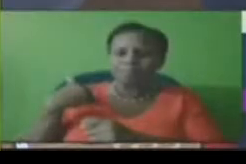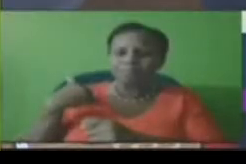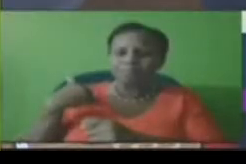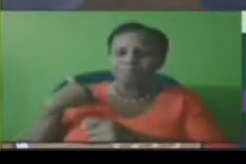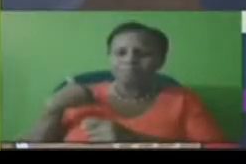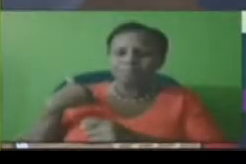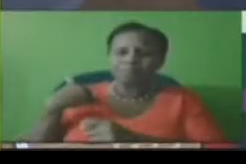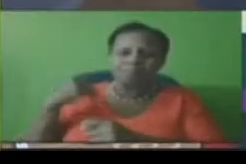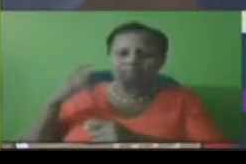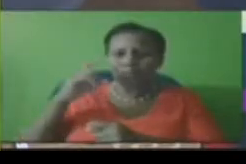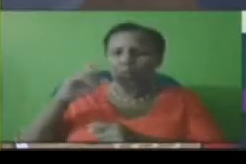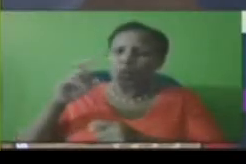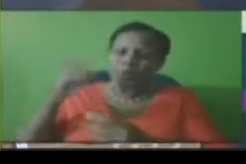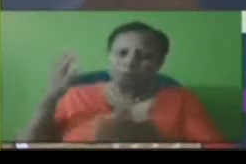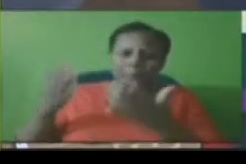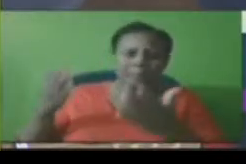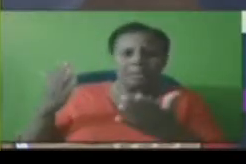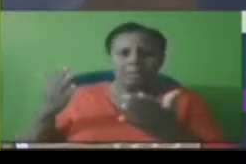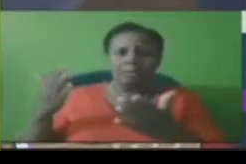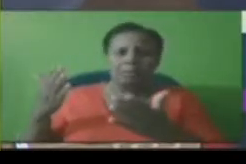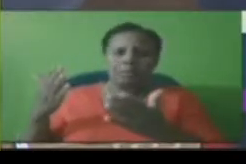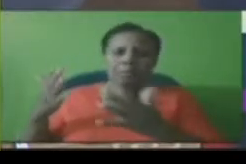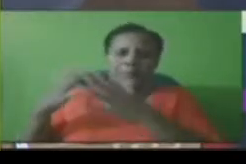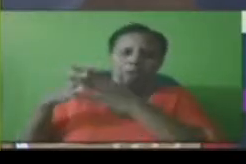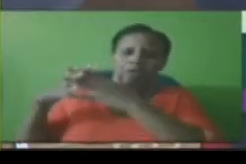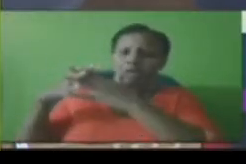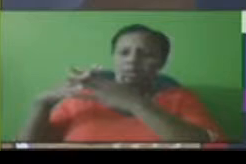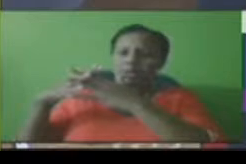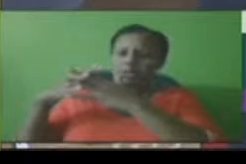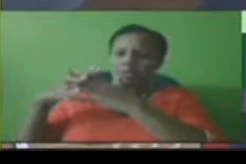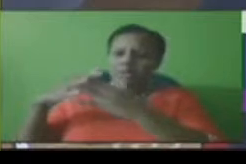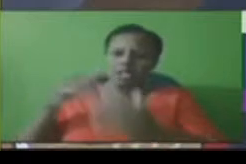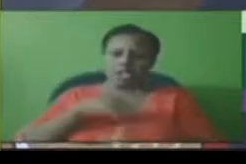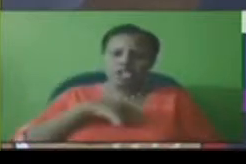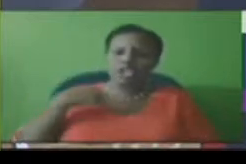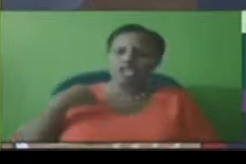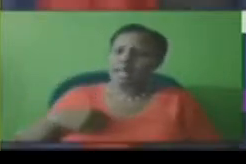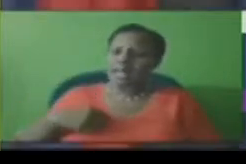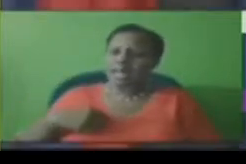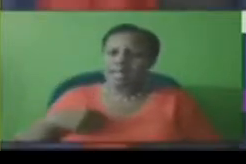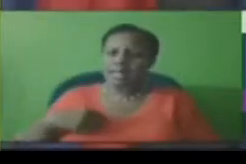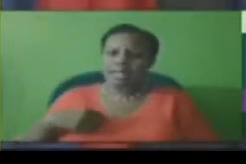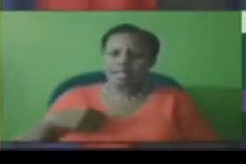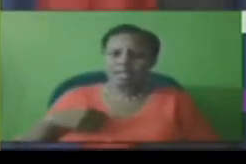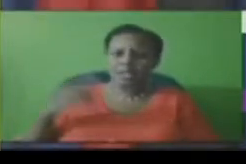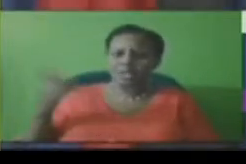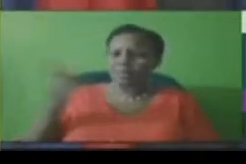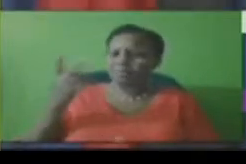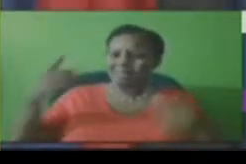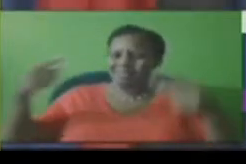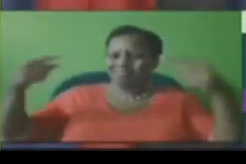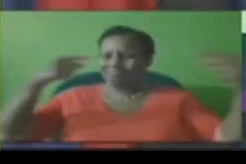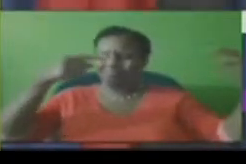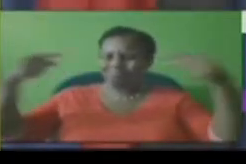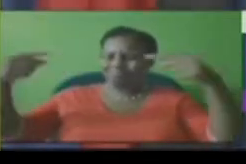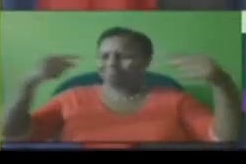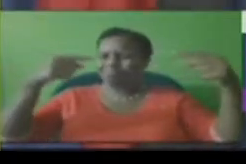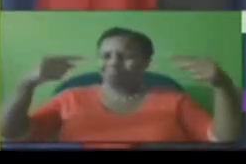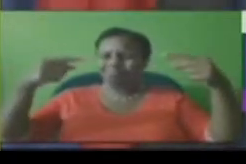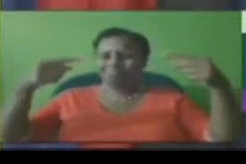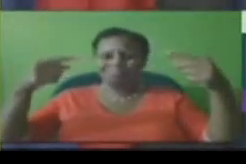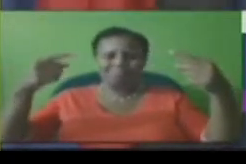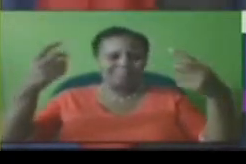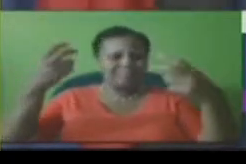amount of vaccines we're getting from China? Well, the good thing about that is that Trinidad and